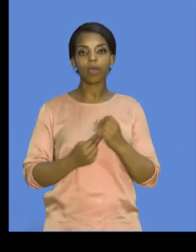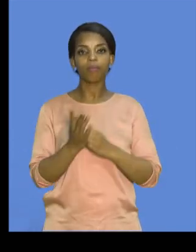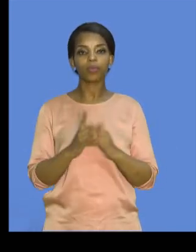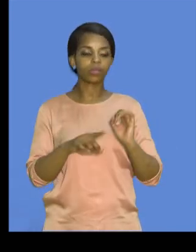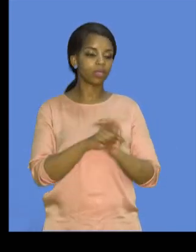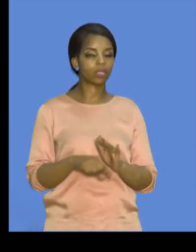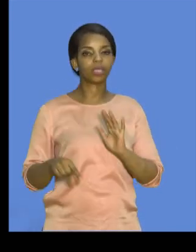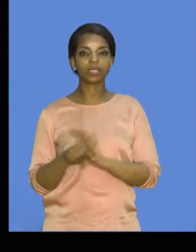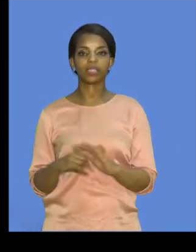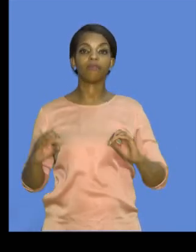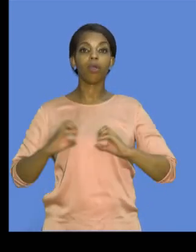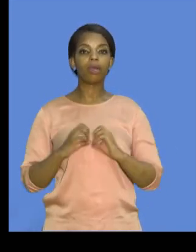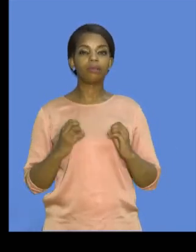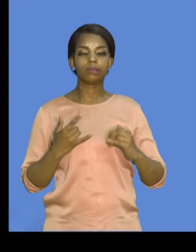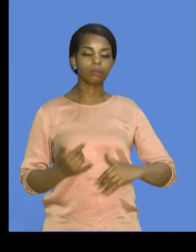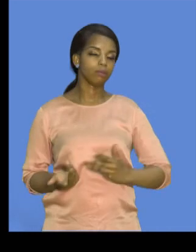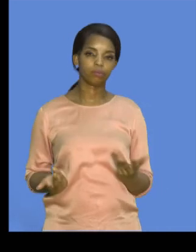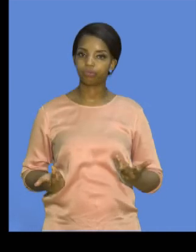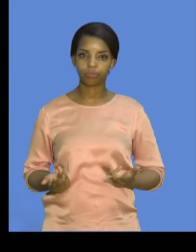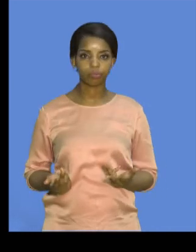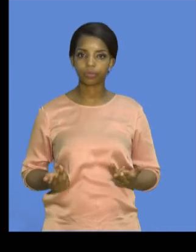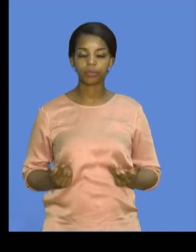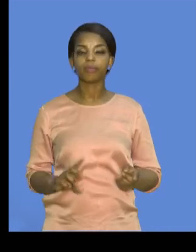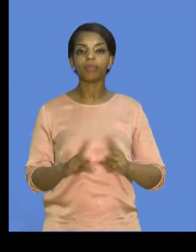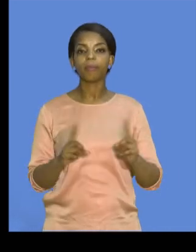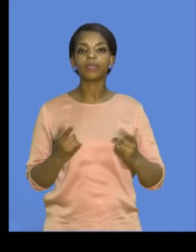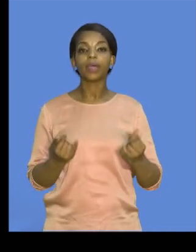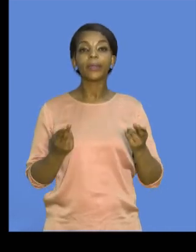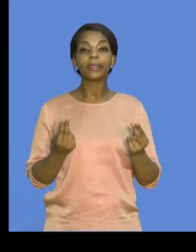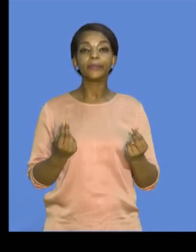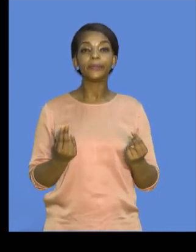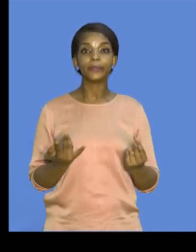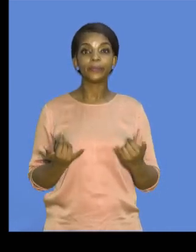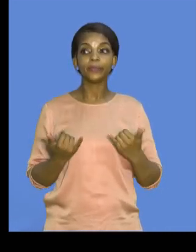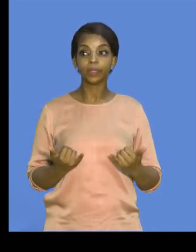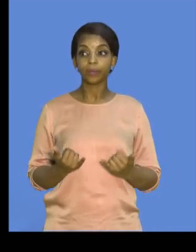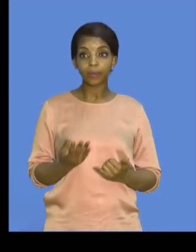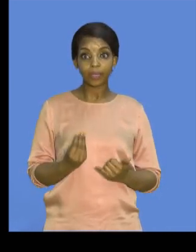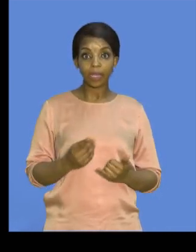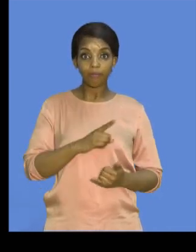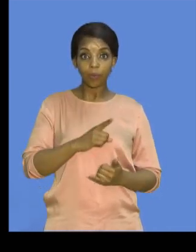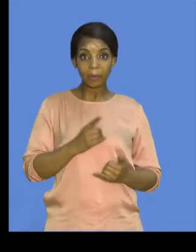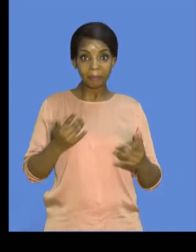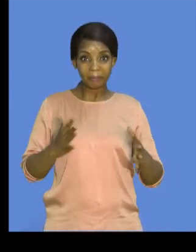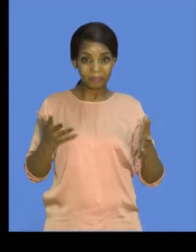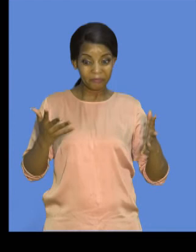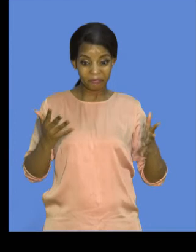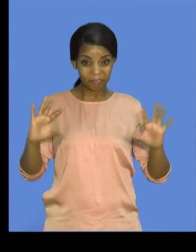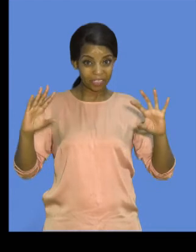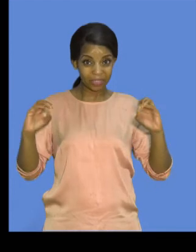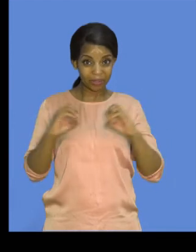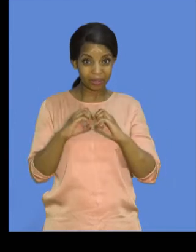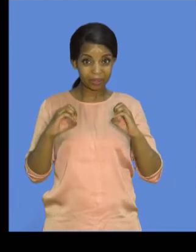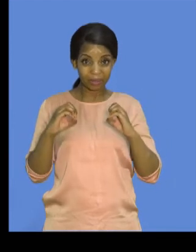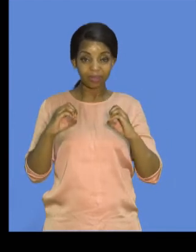them are negative. Now, the new charge that each one of them attains as a result of the contact process, of the process